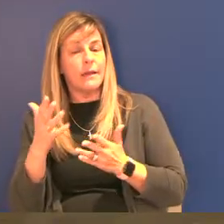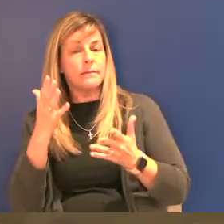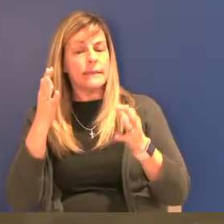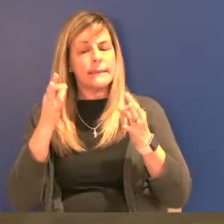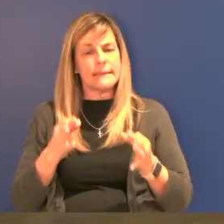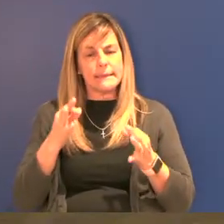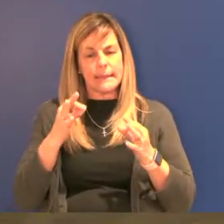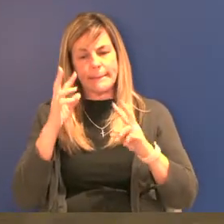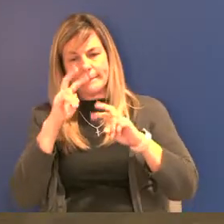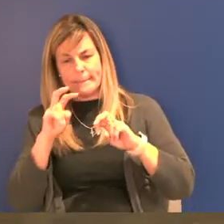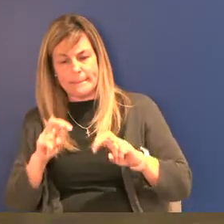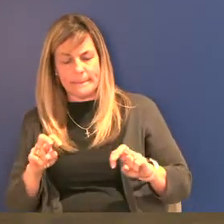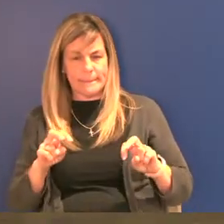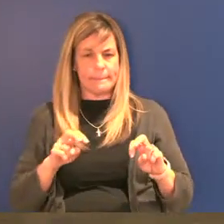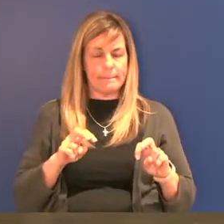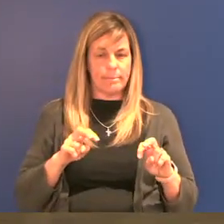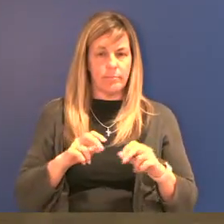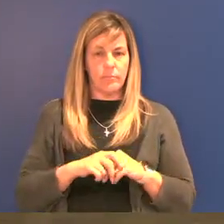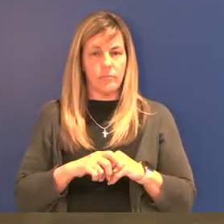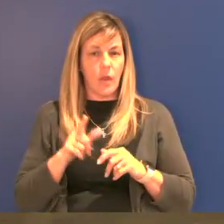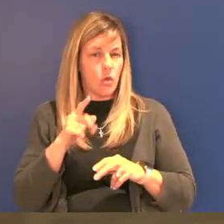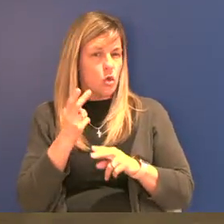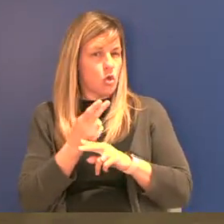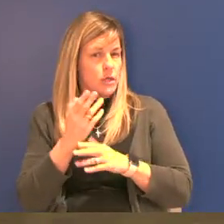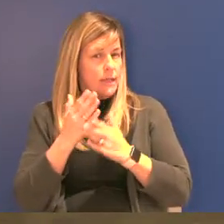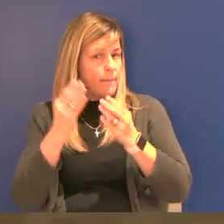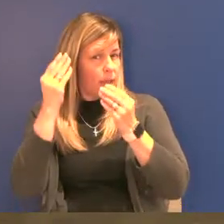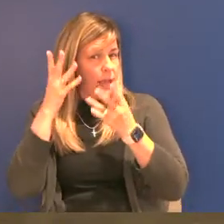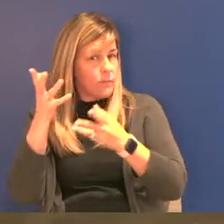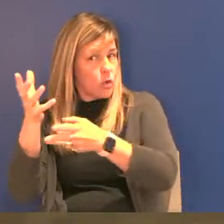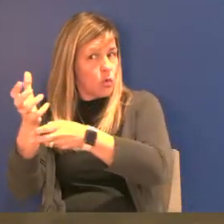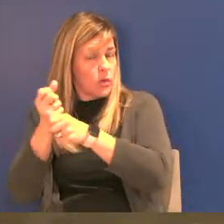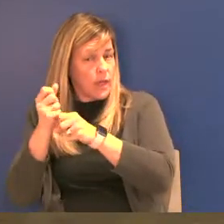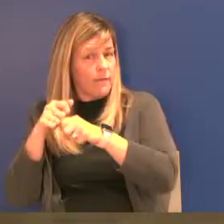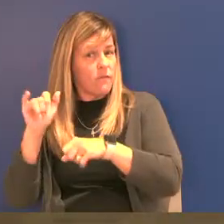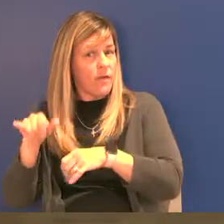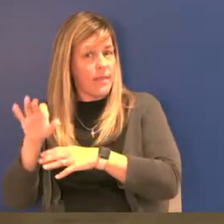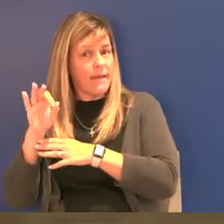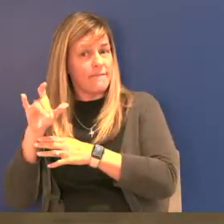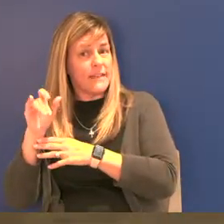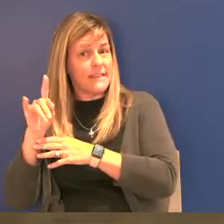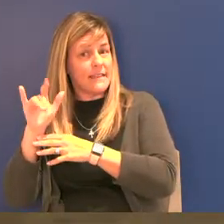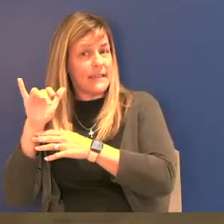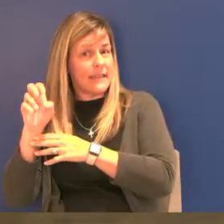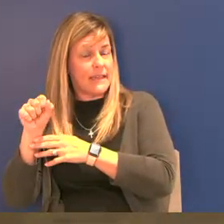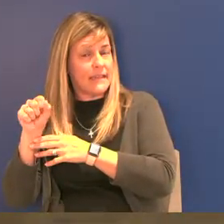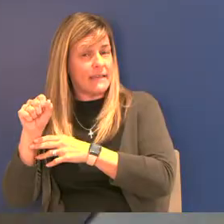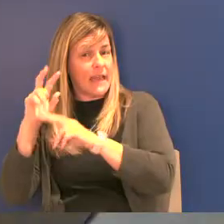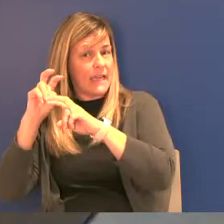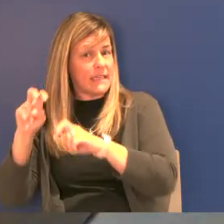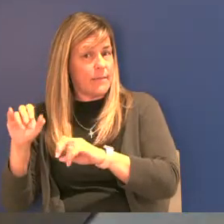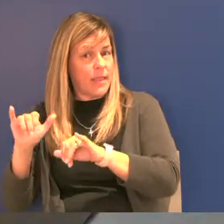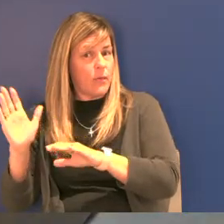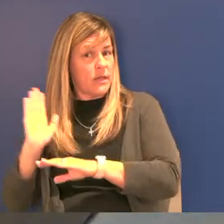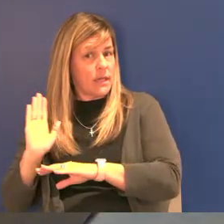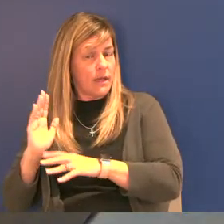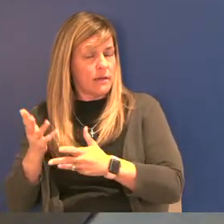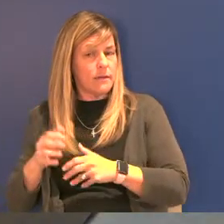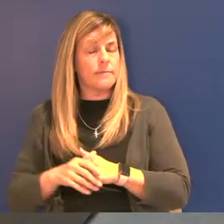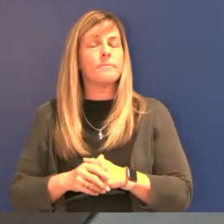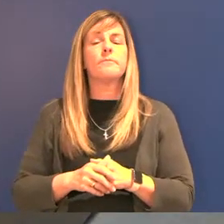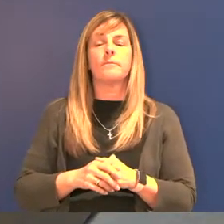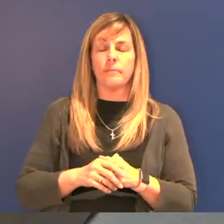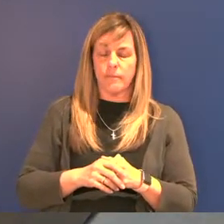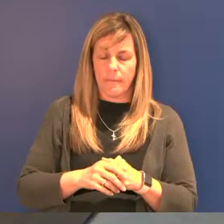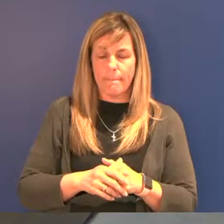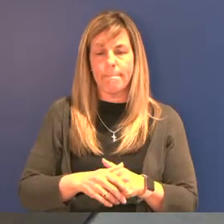and assessing, are you using some of the information that you got from the facilities assessment that was done? Madam Chair, Ms. Bike. So what